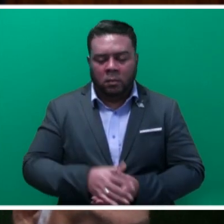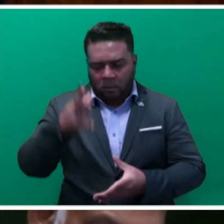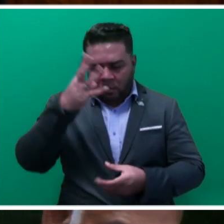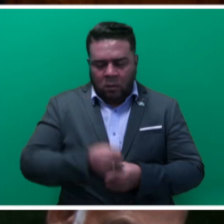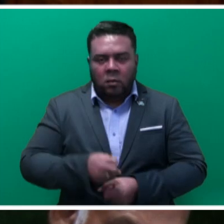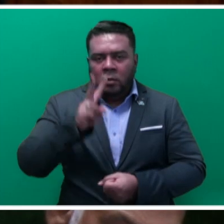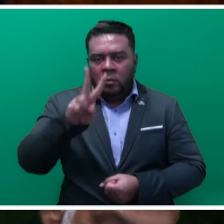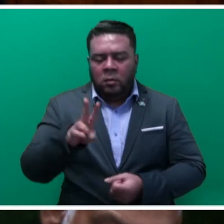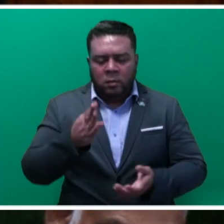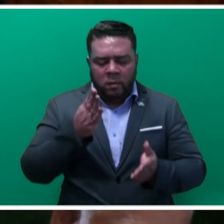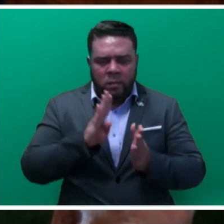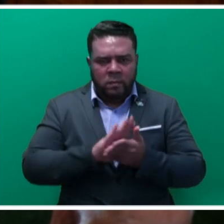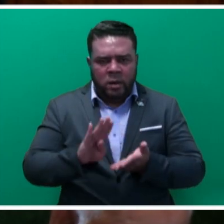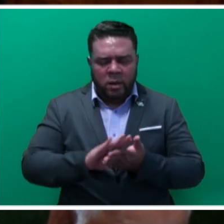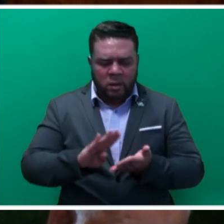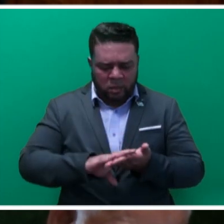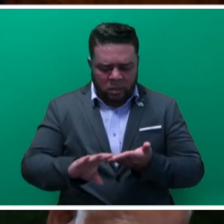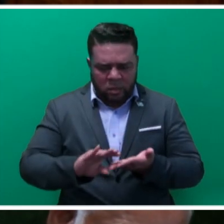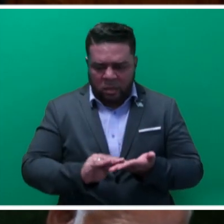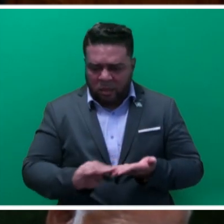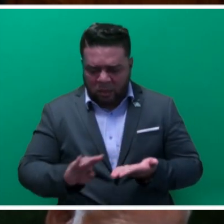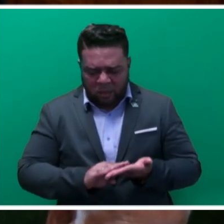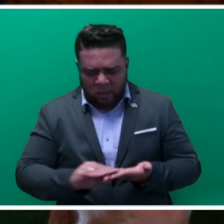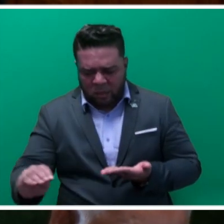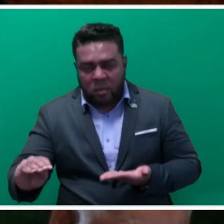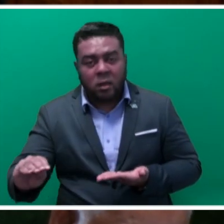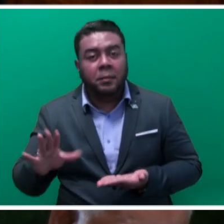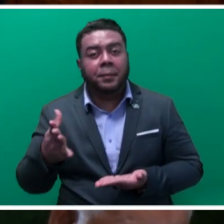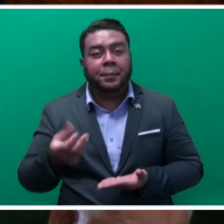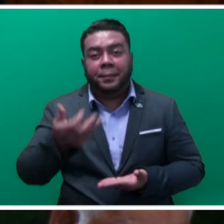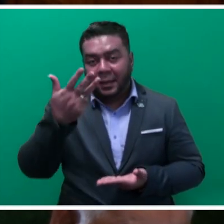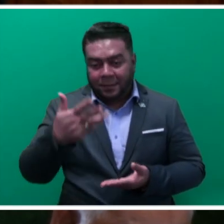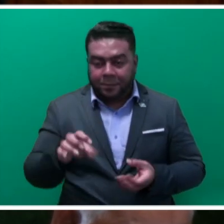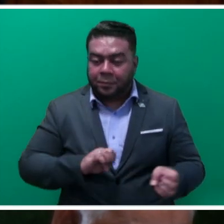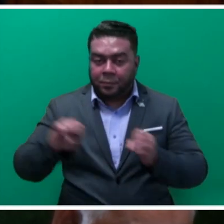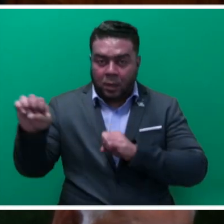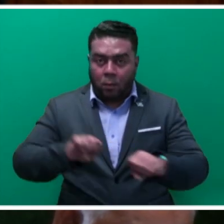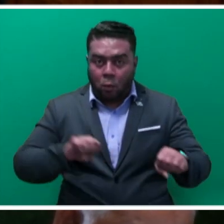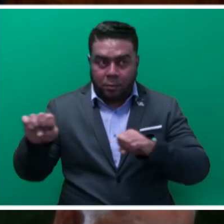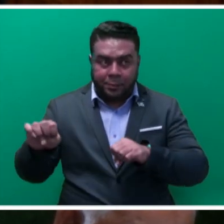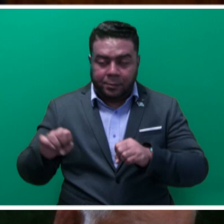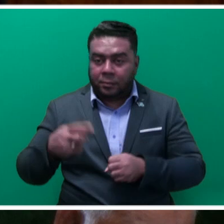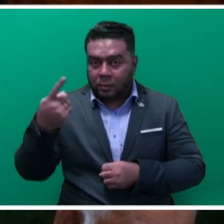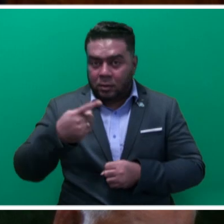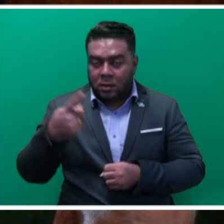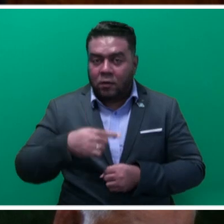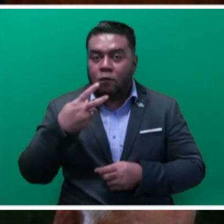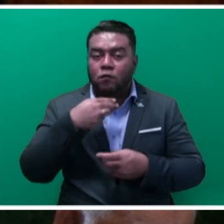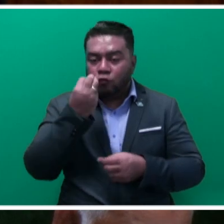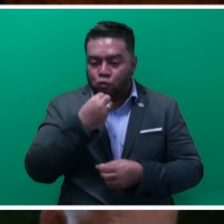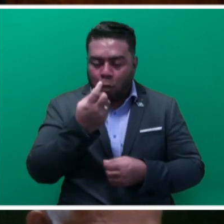million was allocated, which supported 9 exporters and 11 food